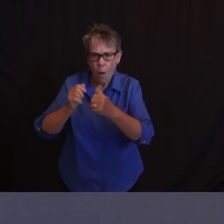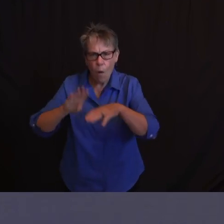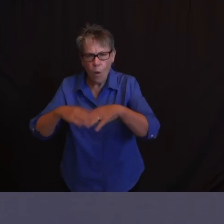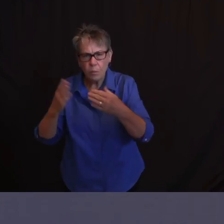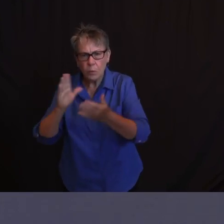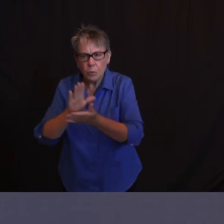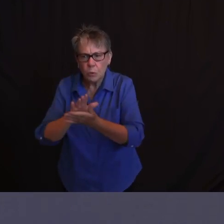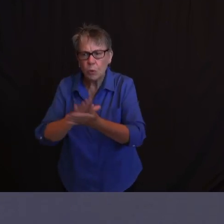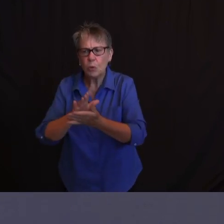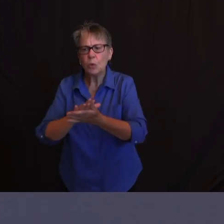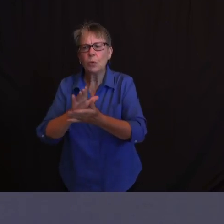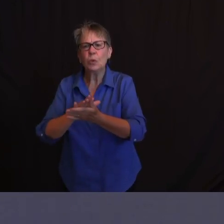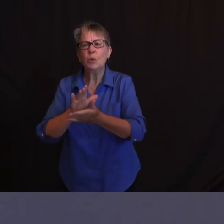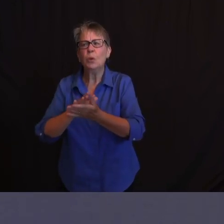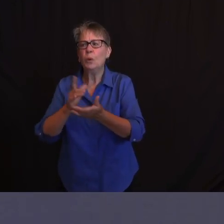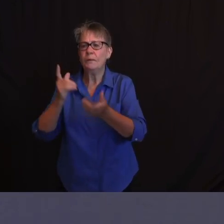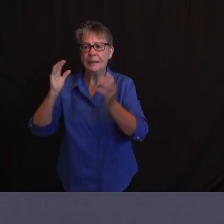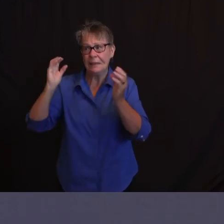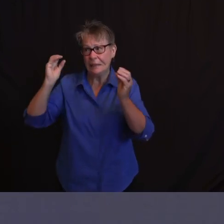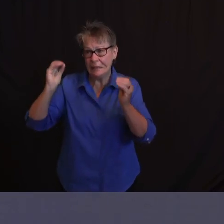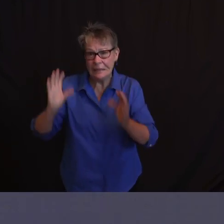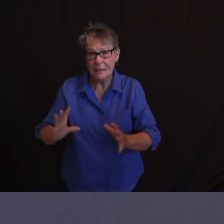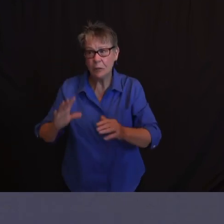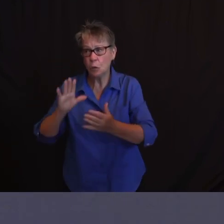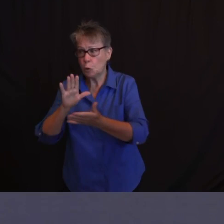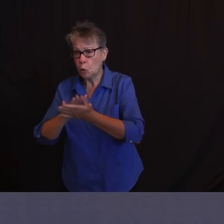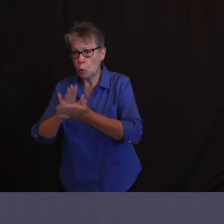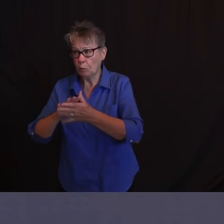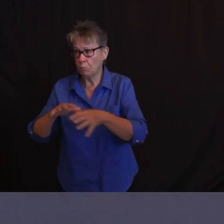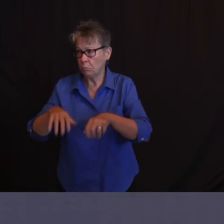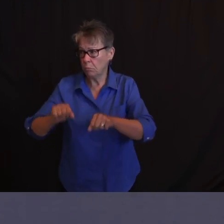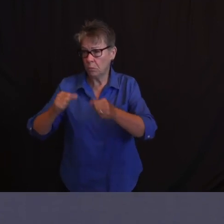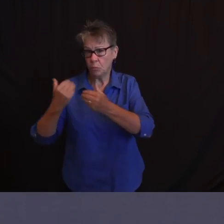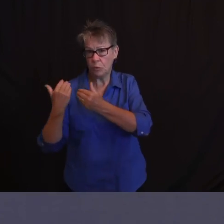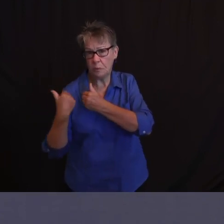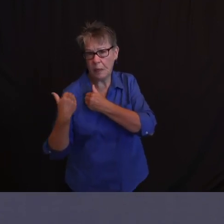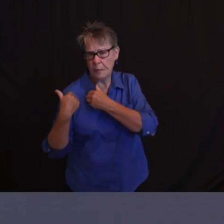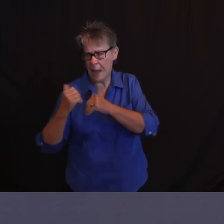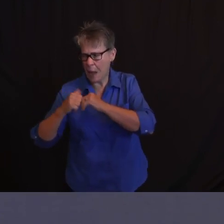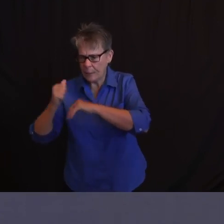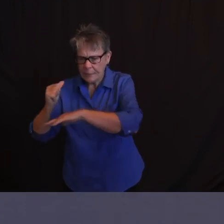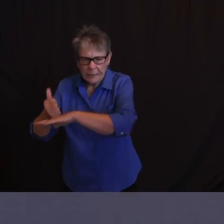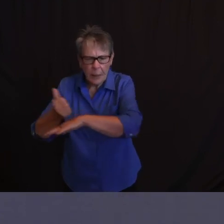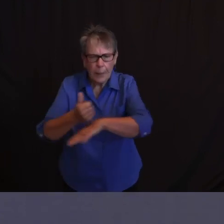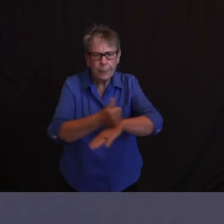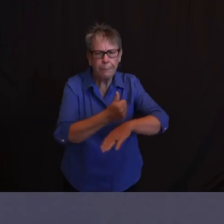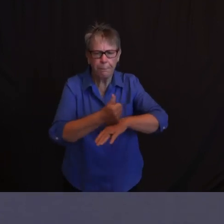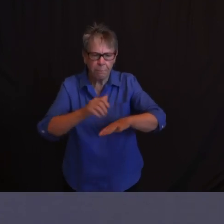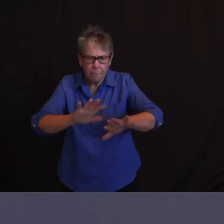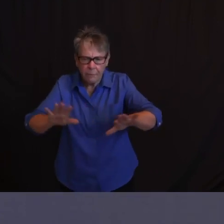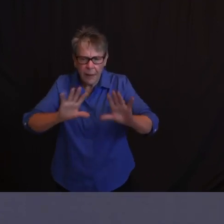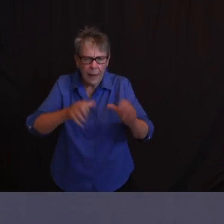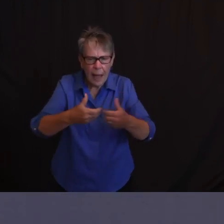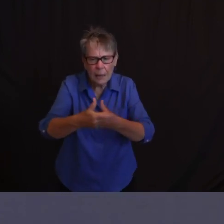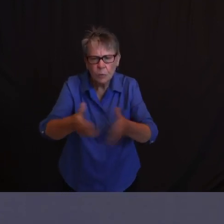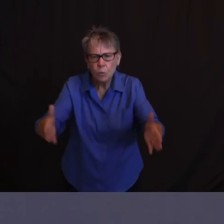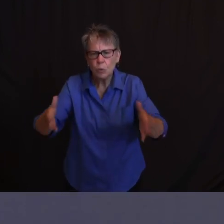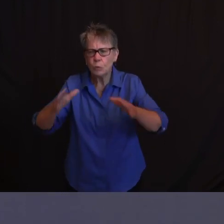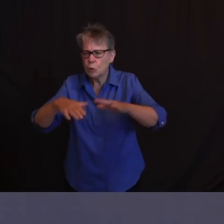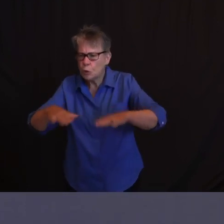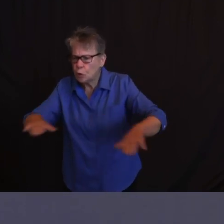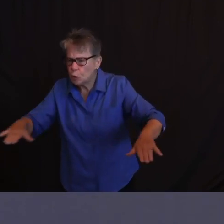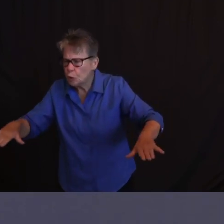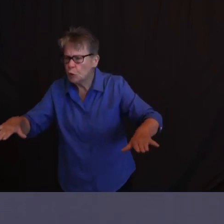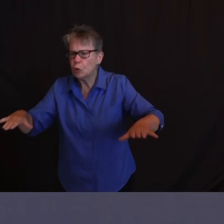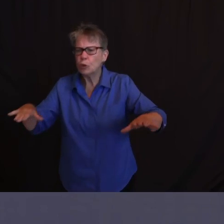responsibly. And no two districts are alike. I can almost say that with conviction in this state. And we have as many districts, probably as any state in America. The